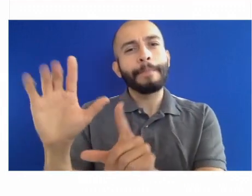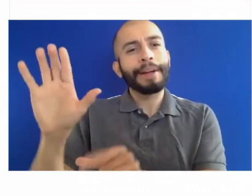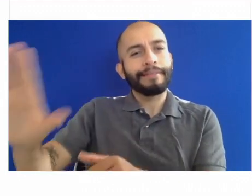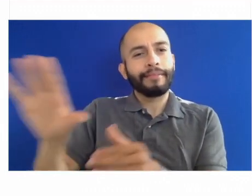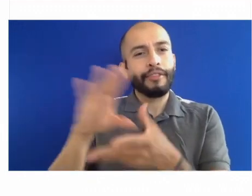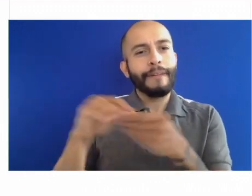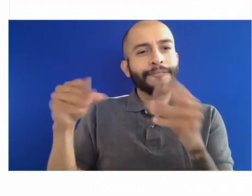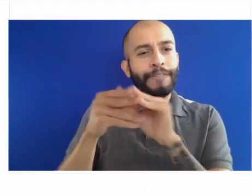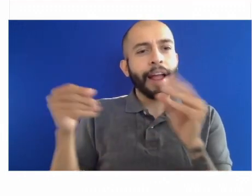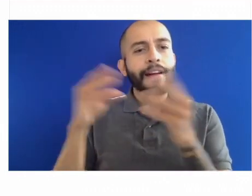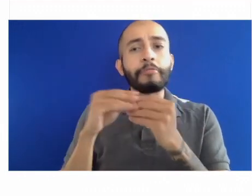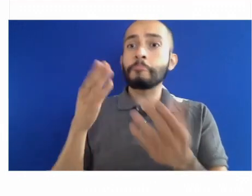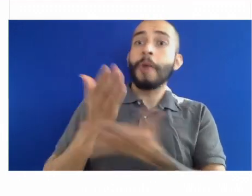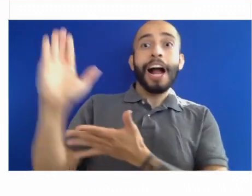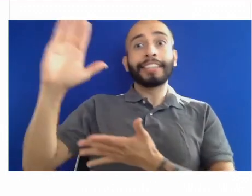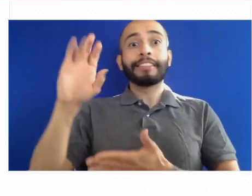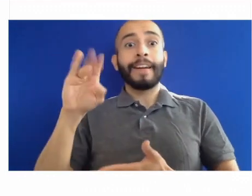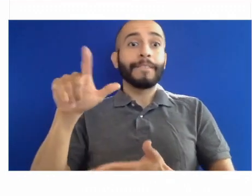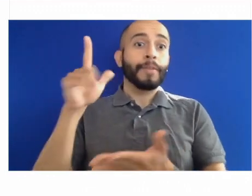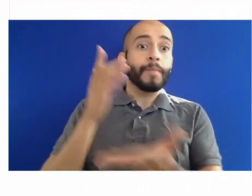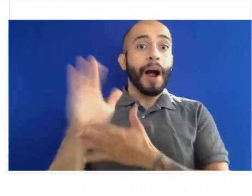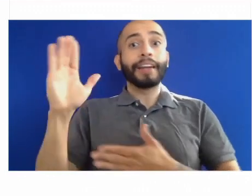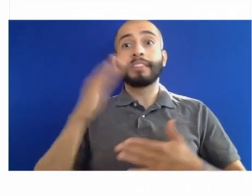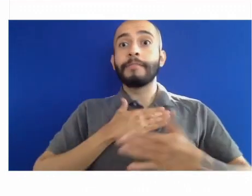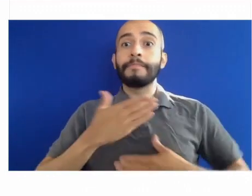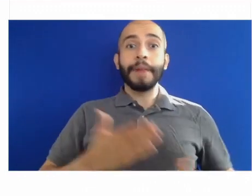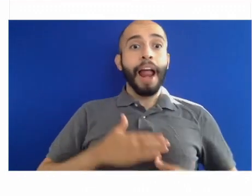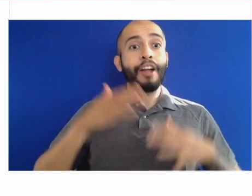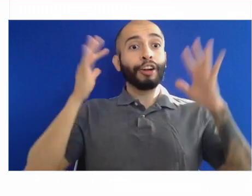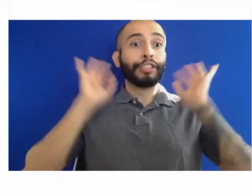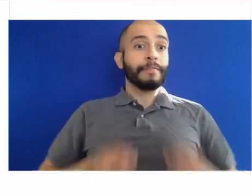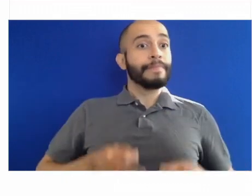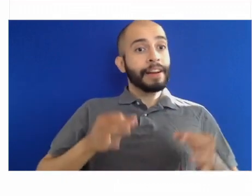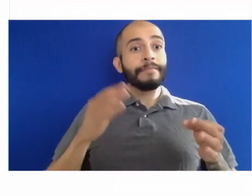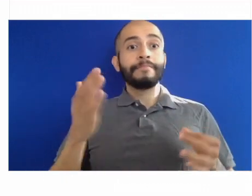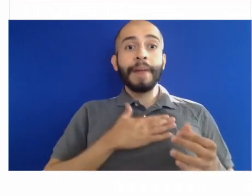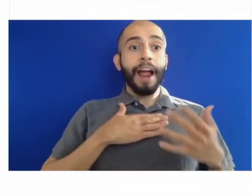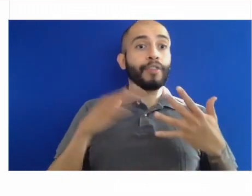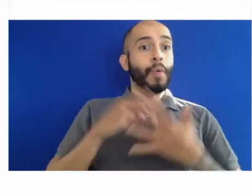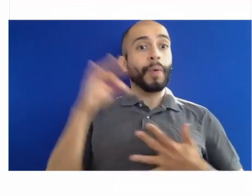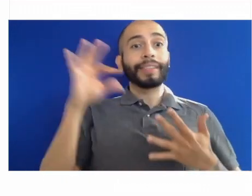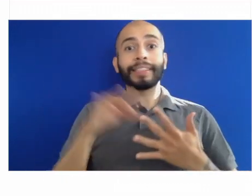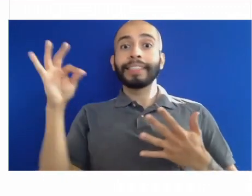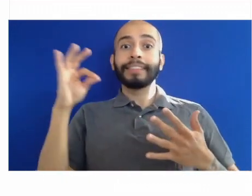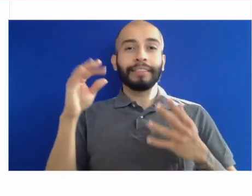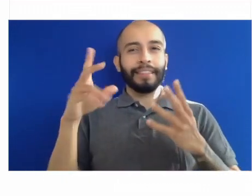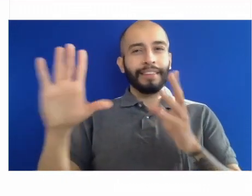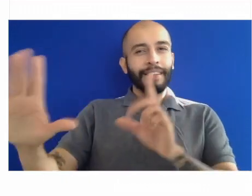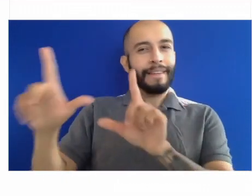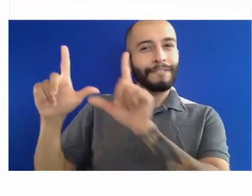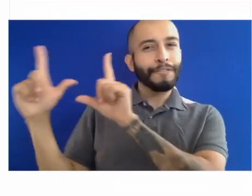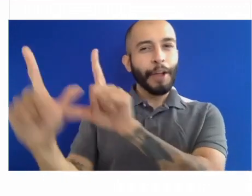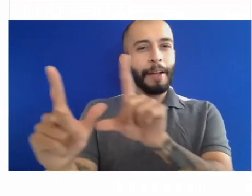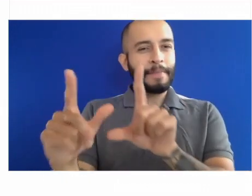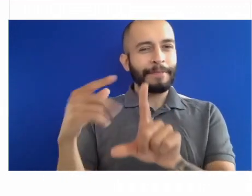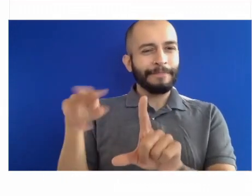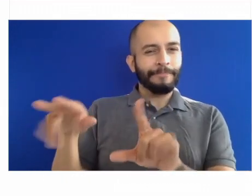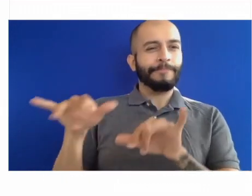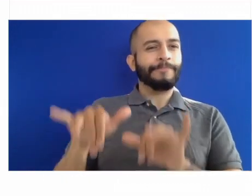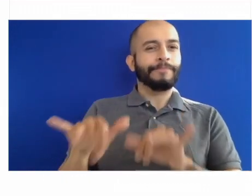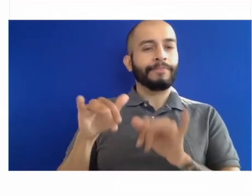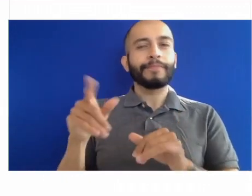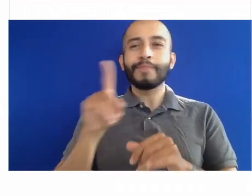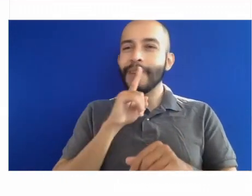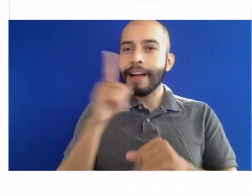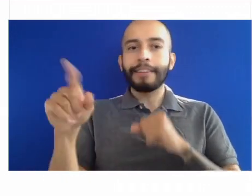vaccinated, rather than promoting specific false facts. Now, they may use false facts and false narratives